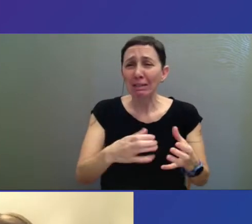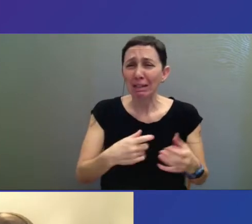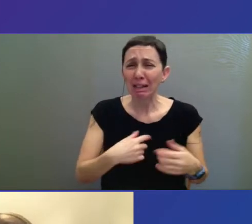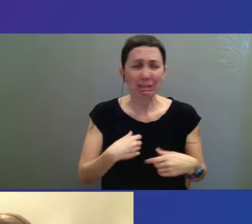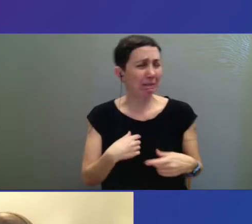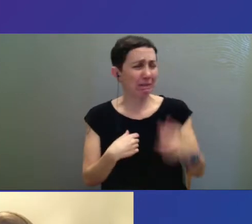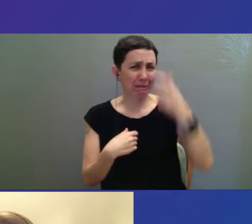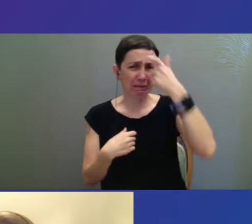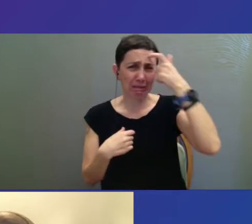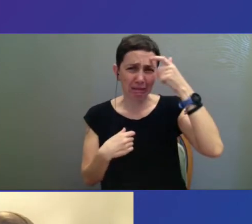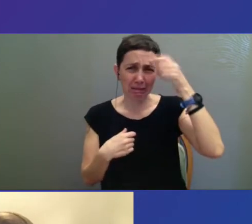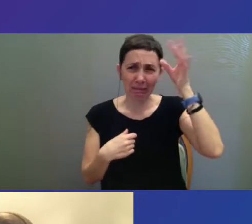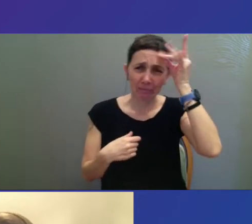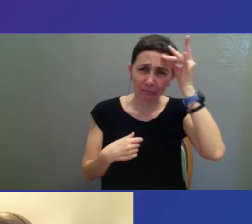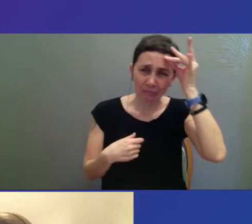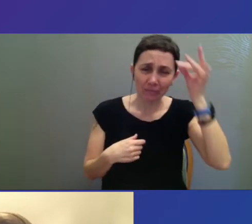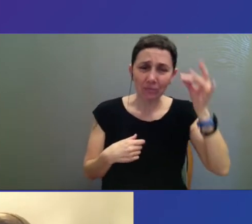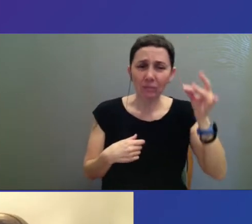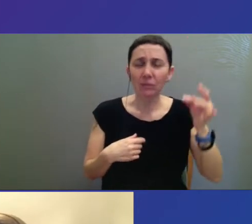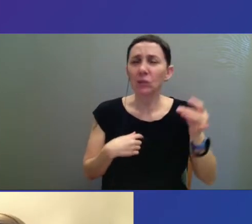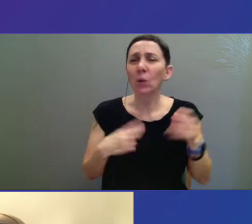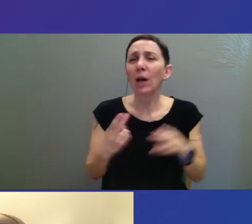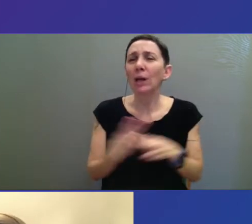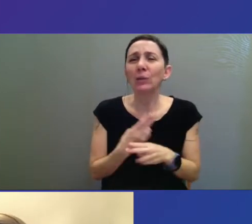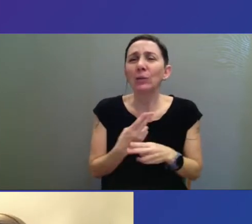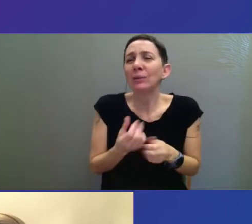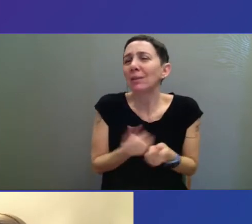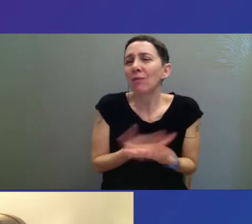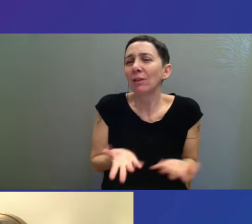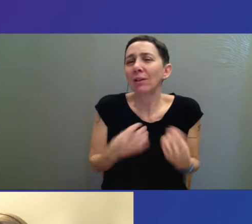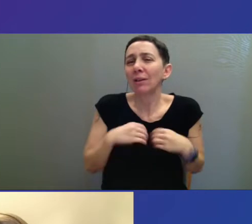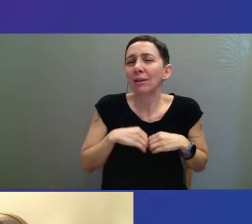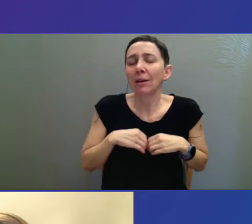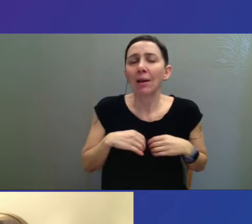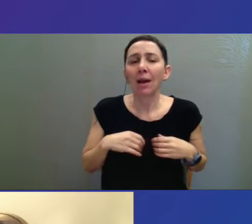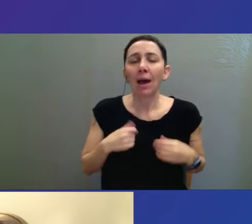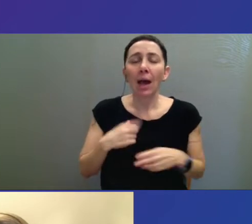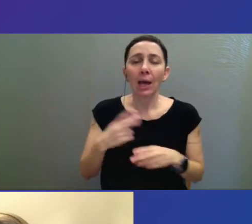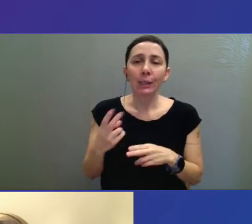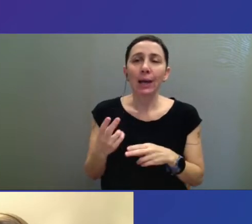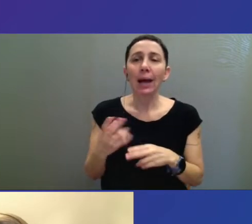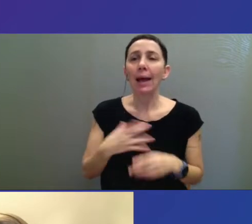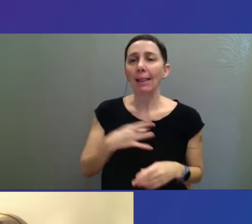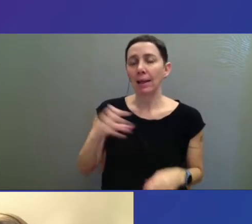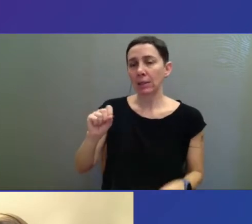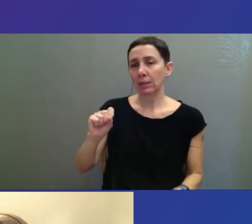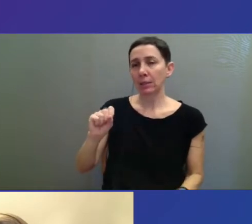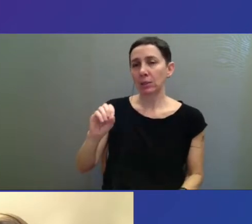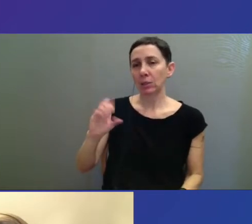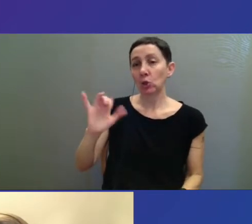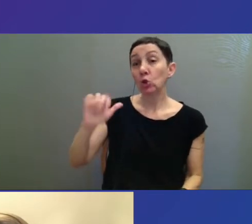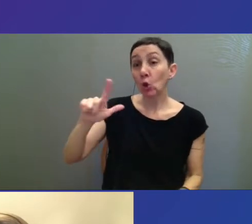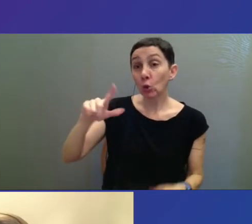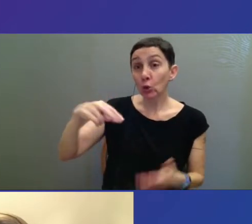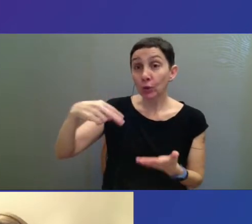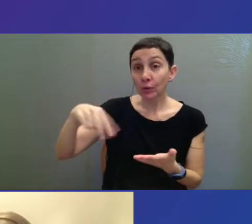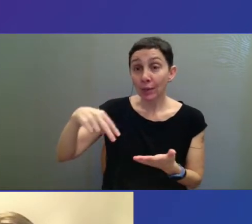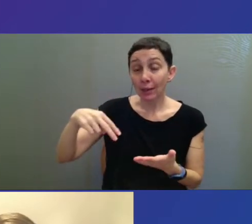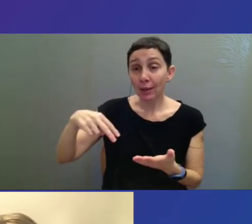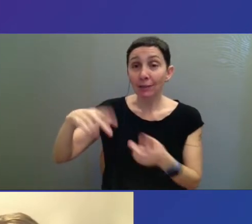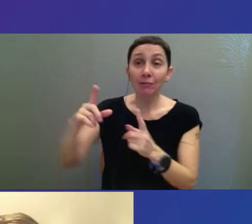so I really utilize social dances because I feel like it makes it really easy for us to